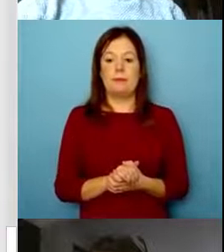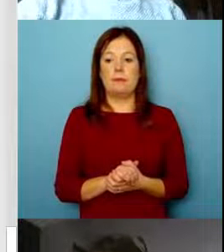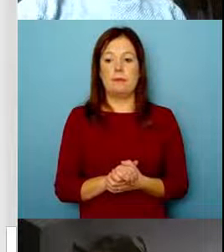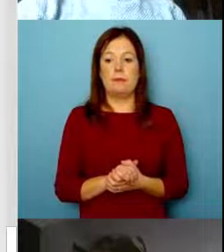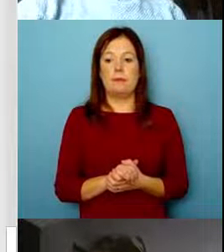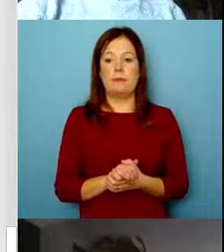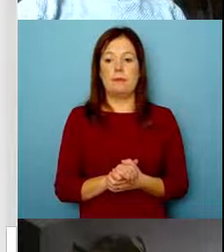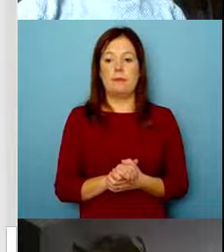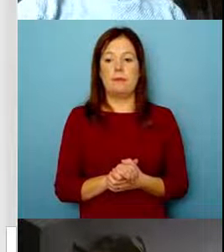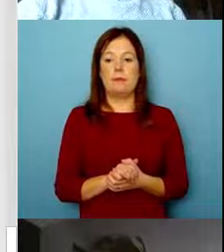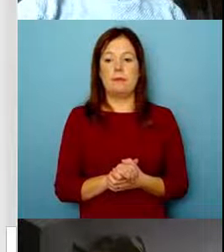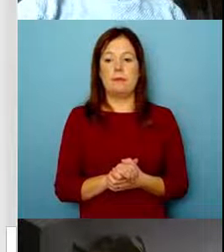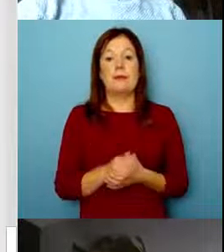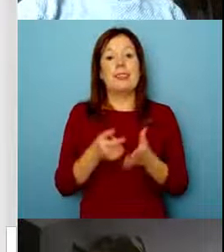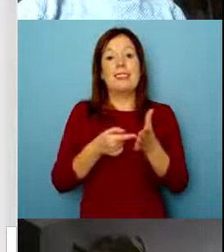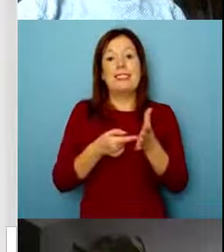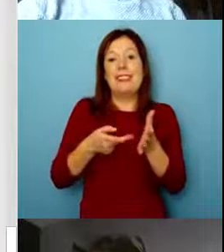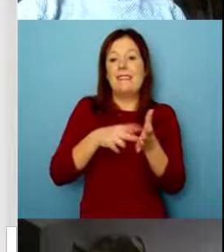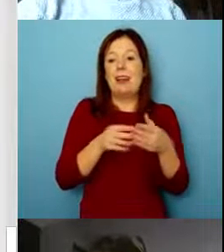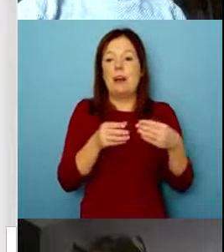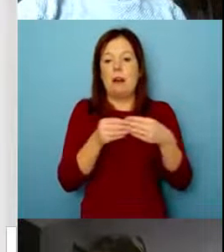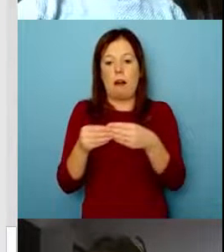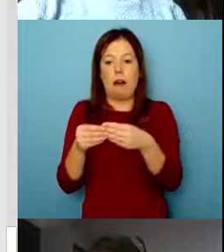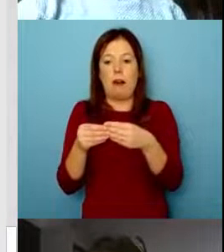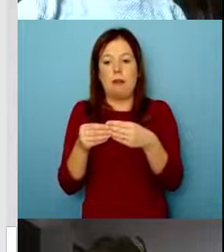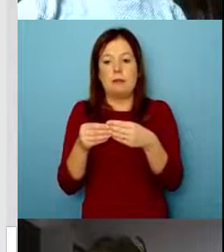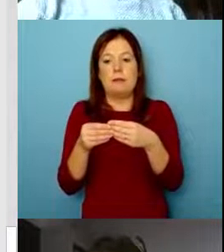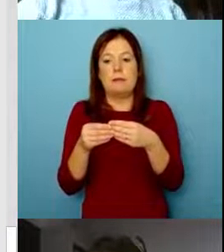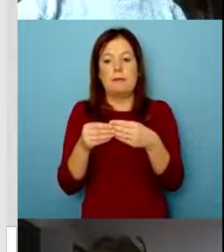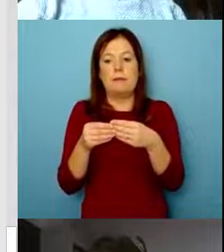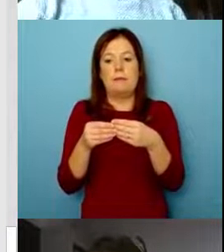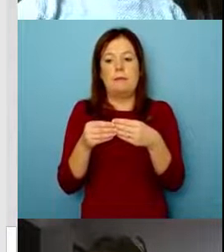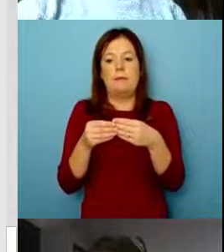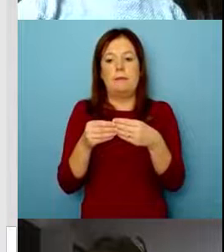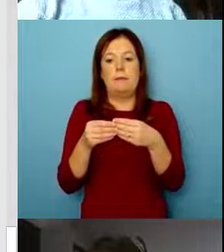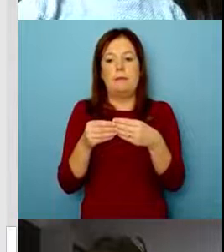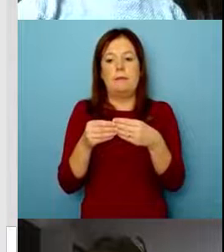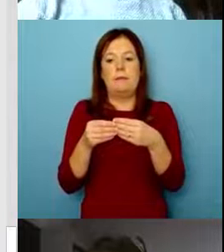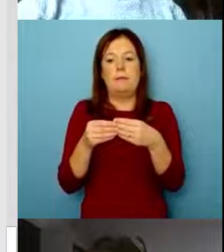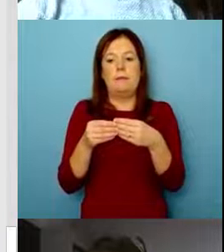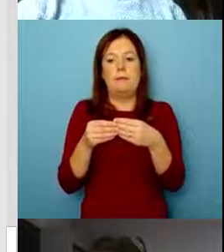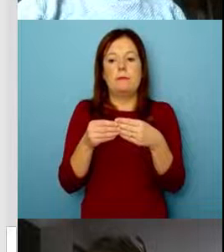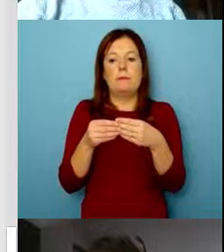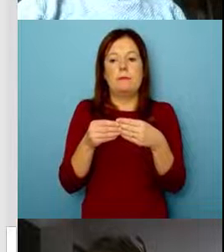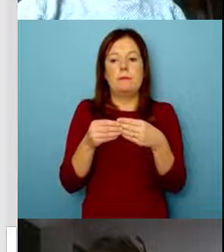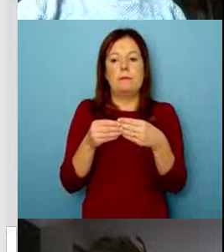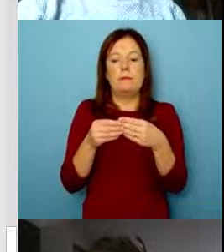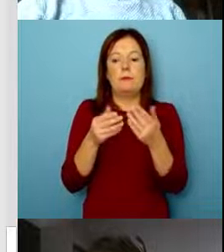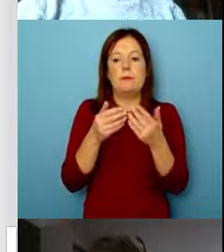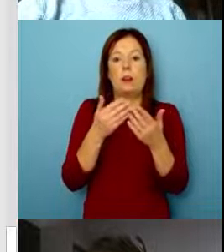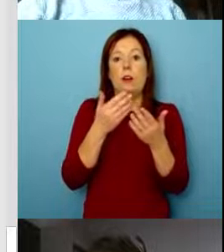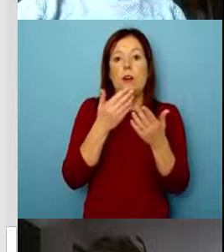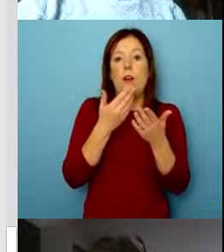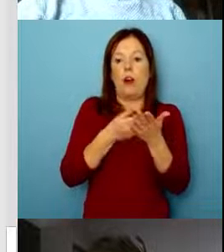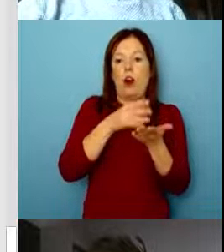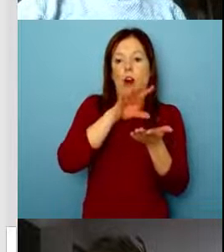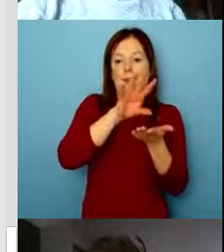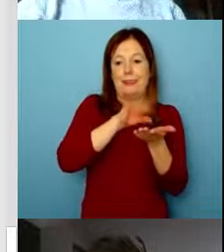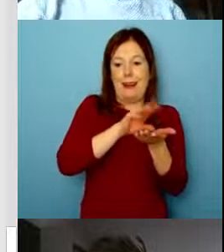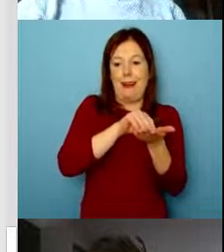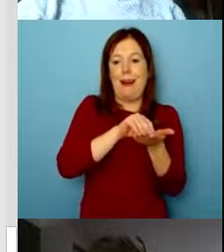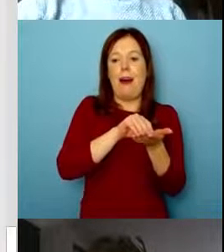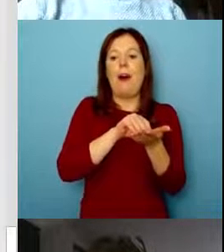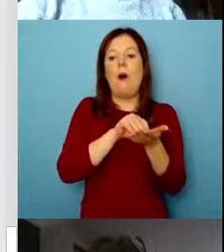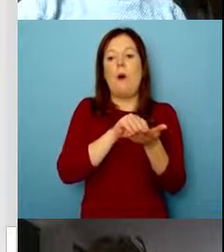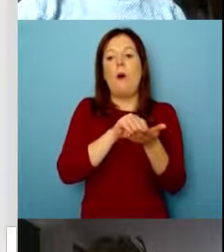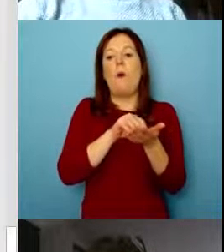At the moment, the TV guide is focused on linear content, but we're also going to be enabling it to be ready on-demand content as well. And